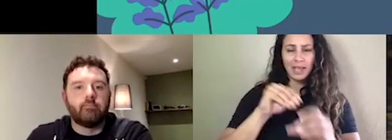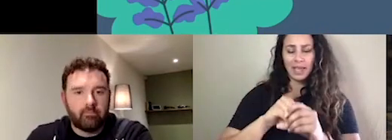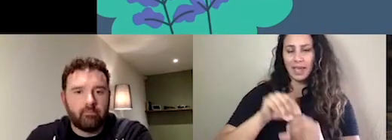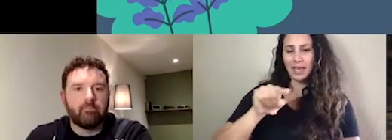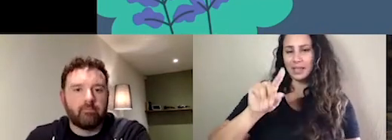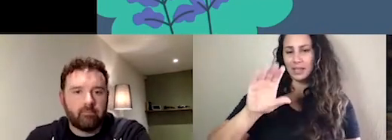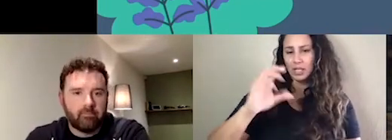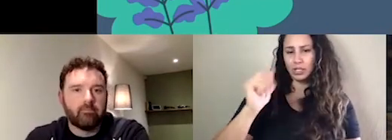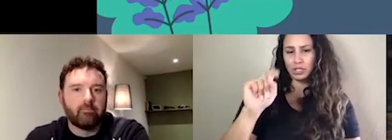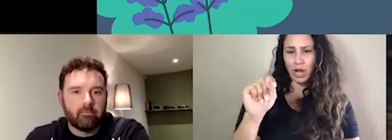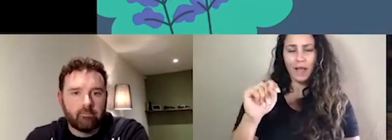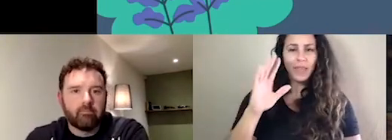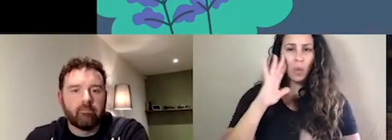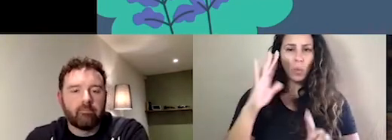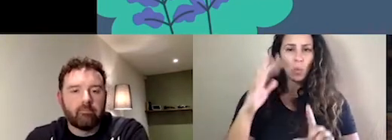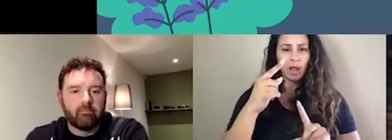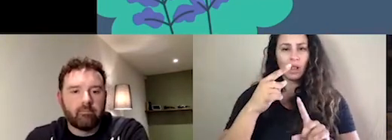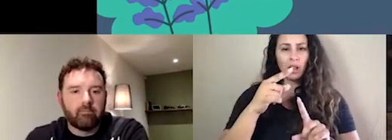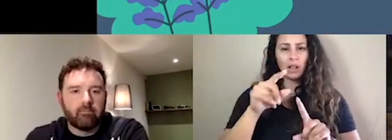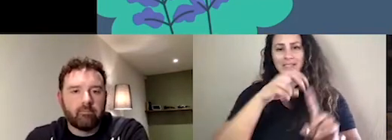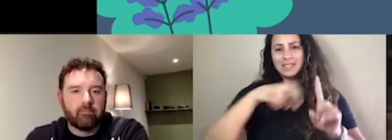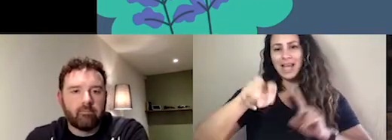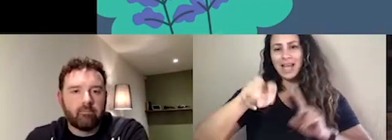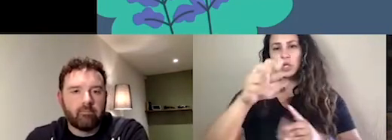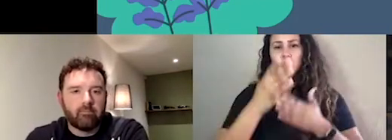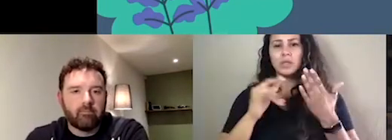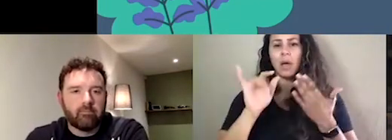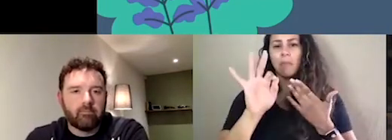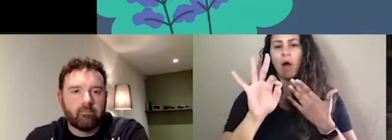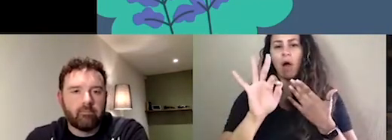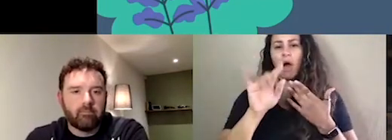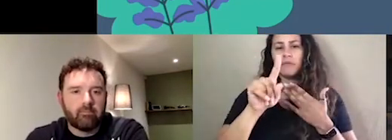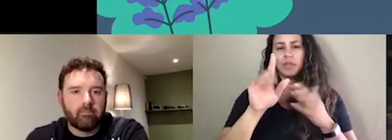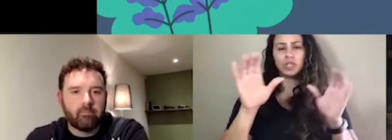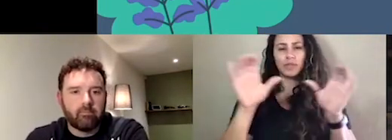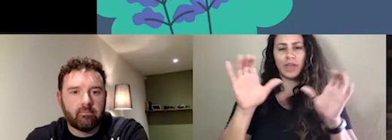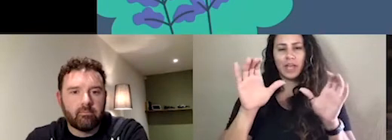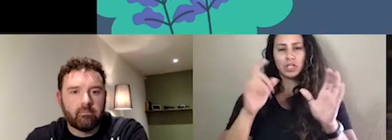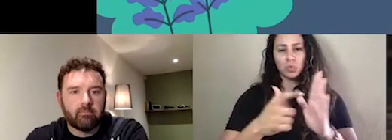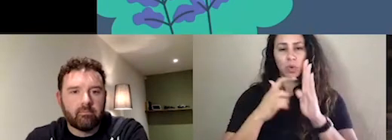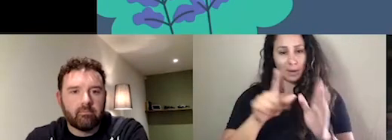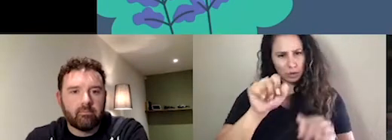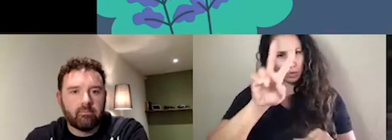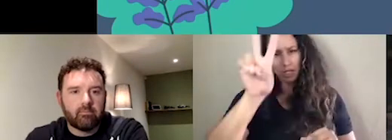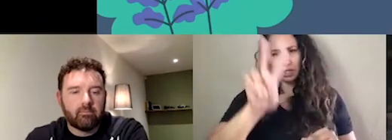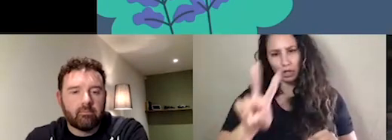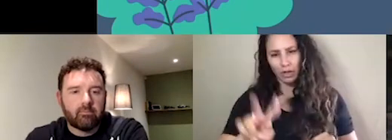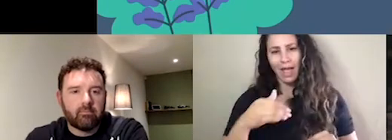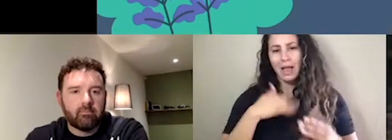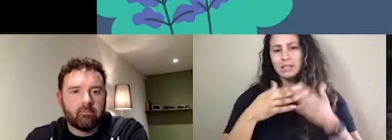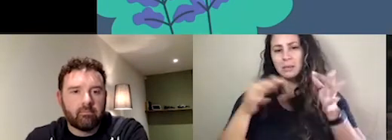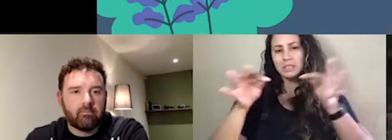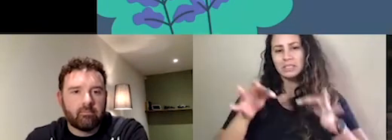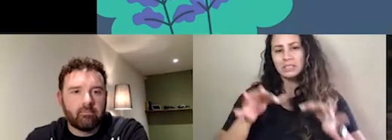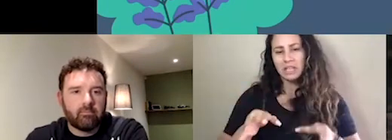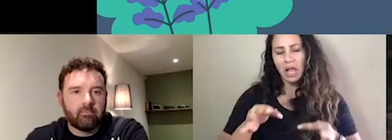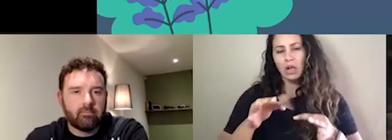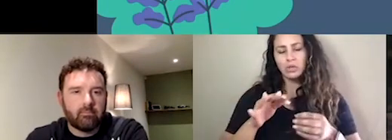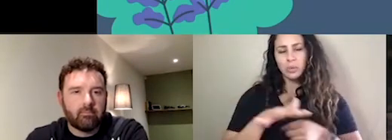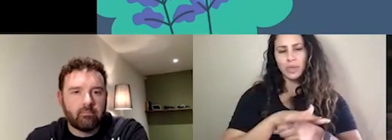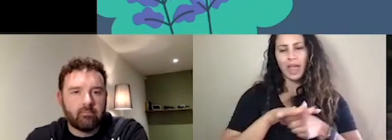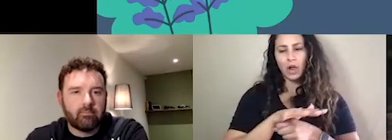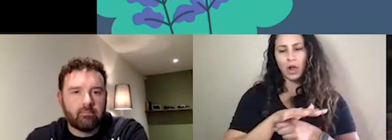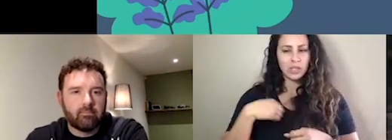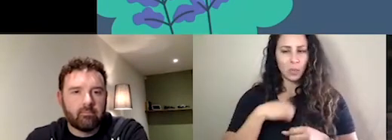that will take you to some of the certification requirements. Certainly you can look at those. There's some detail there around the areas that we'll be looking